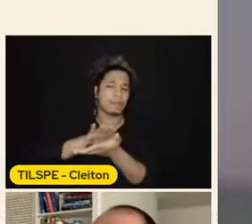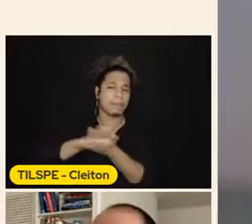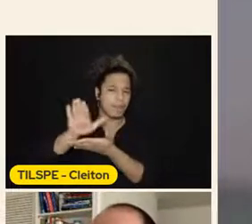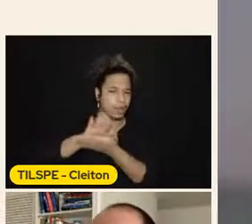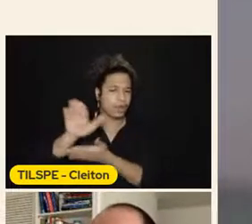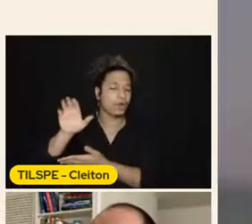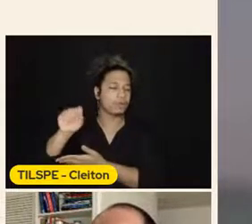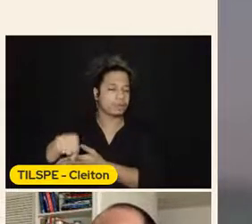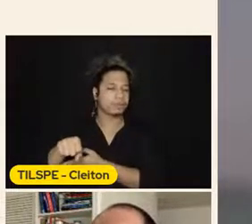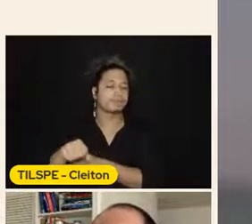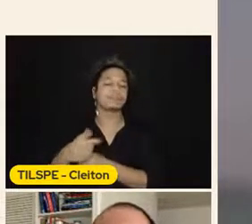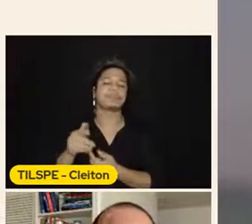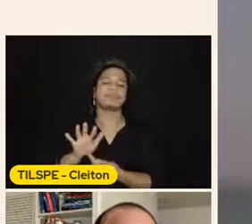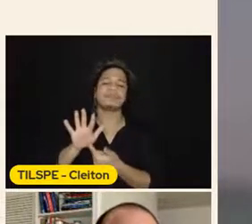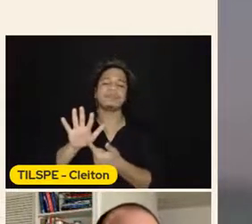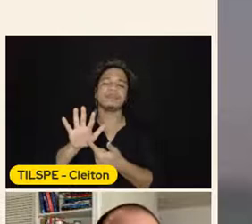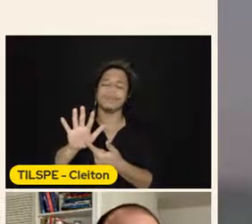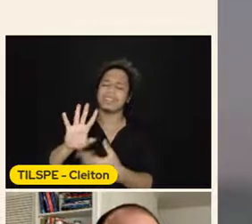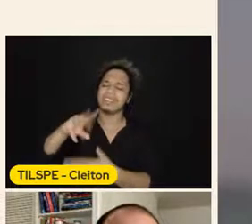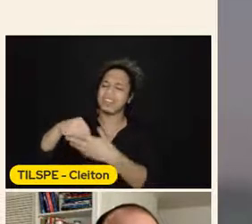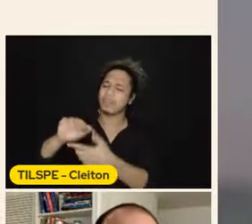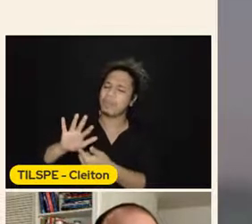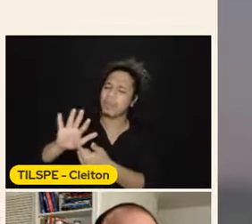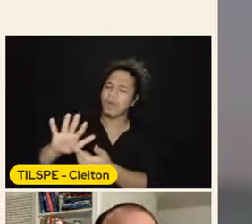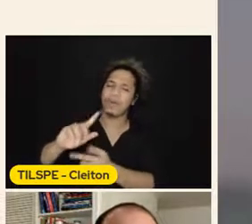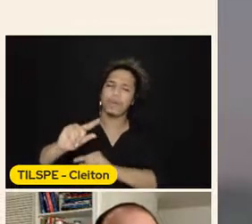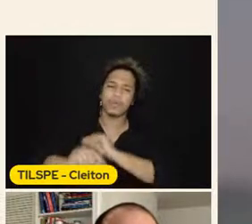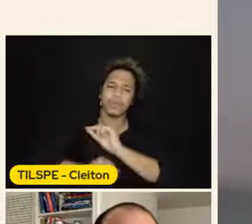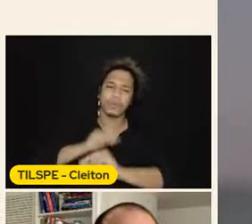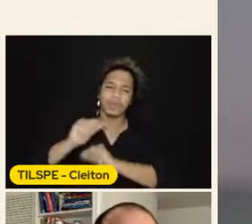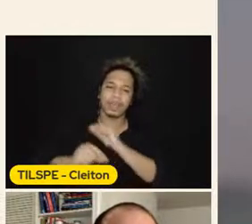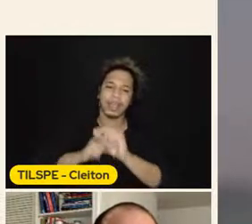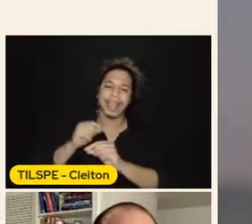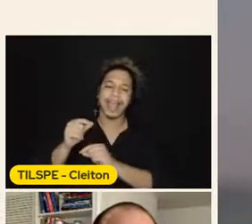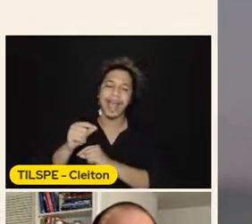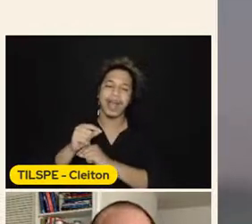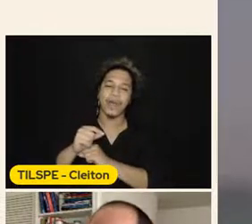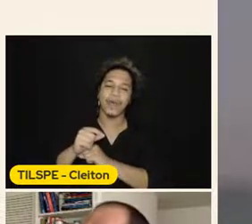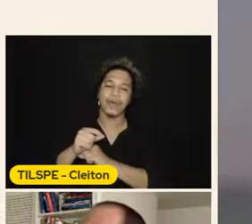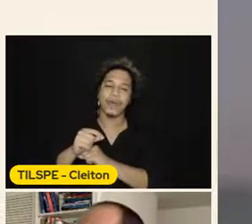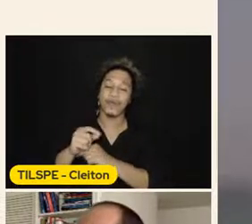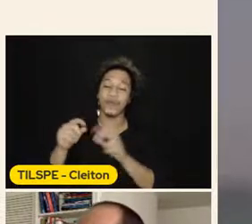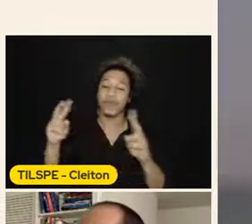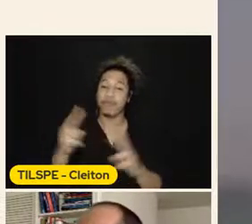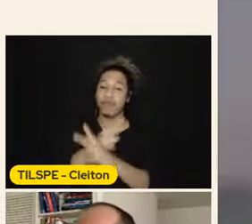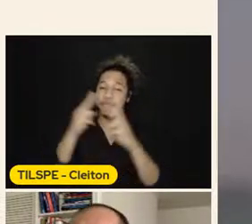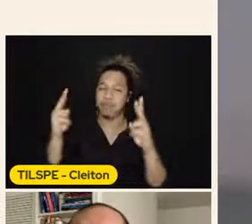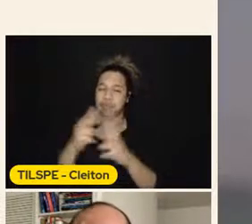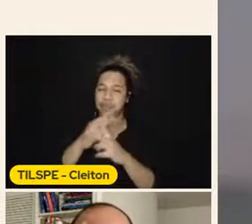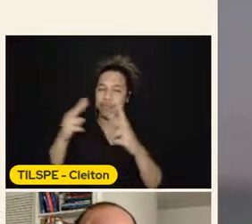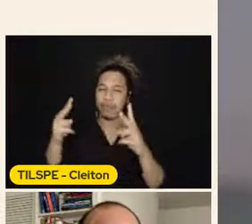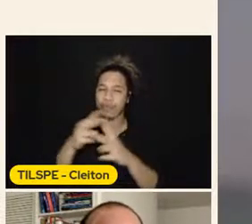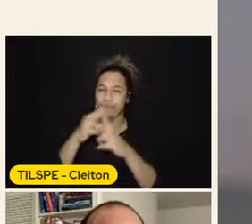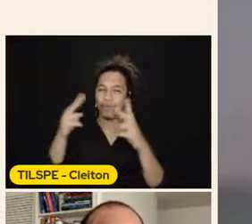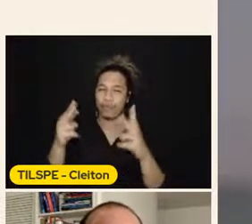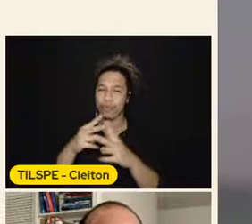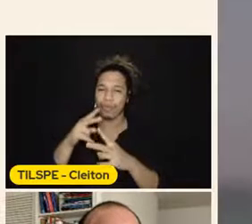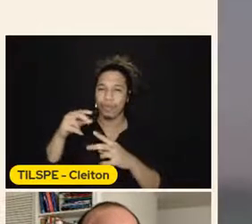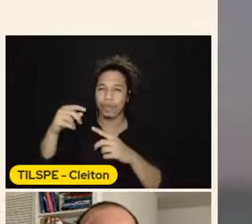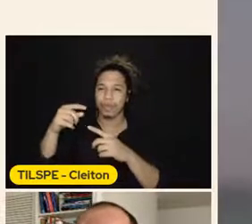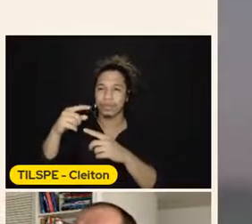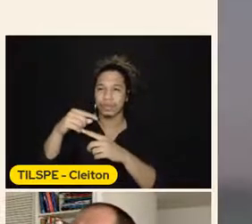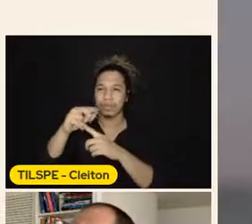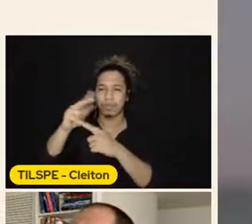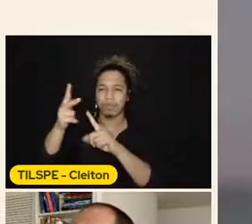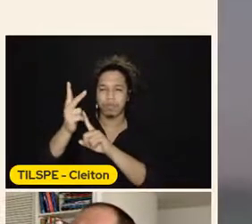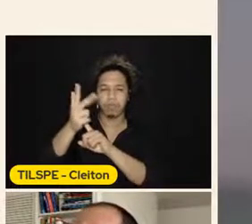it shows a windmill. So one of the students that we worked with, she said, I want to build a windmill